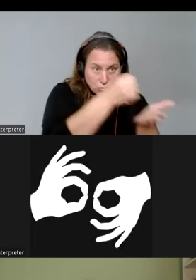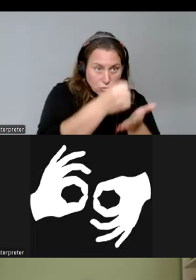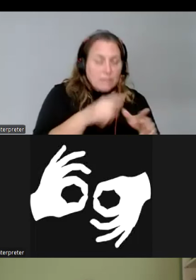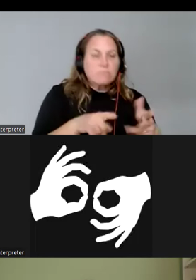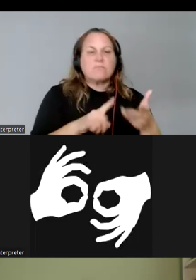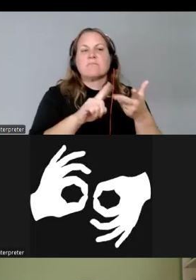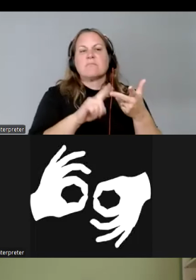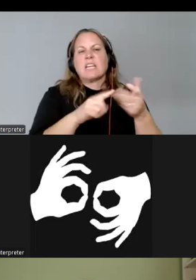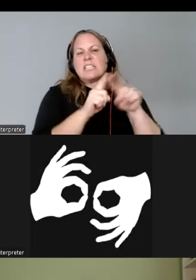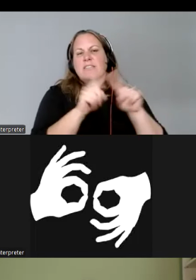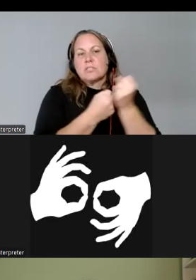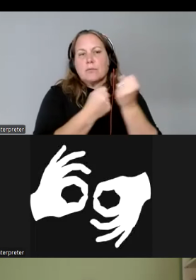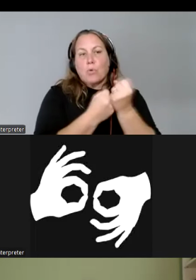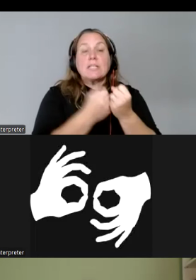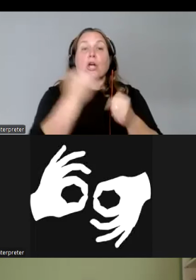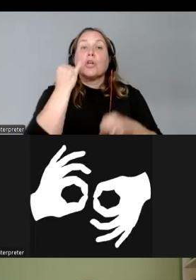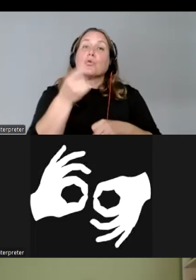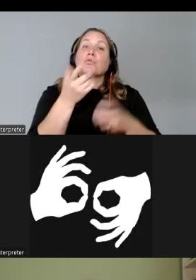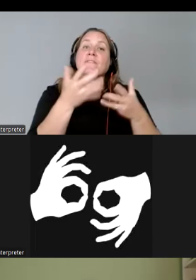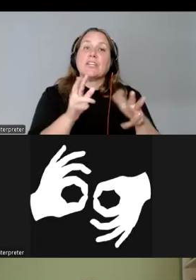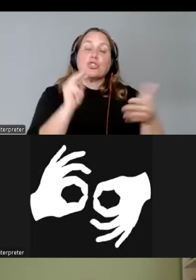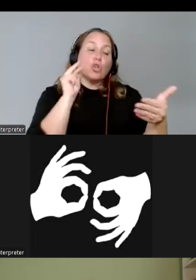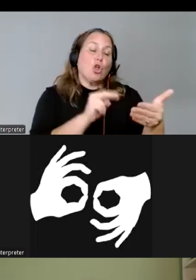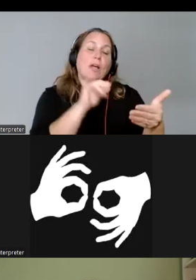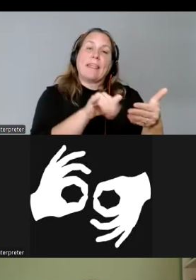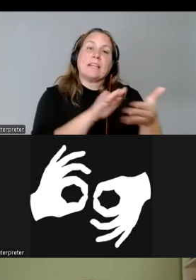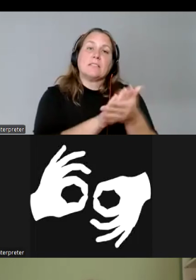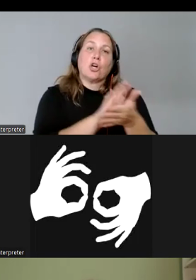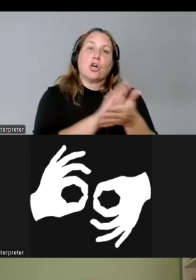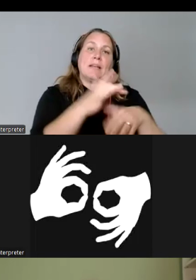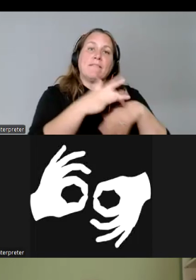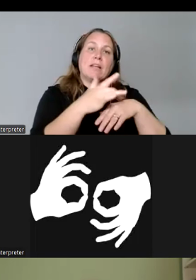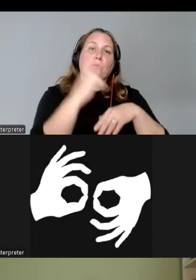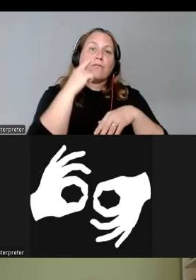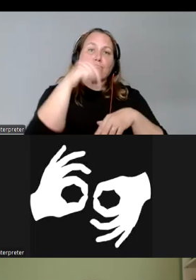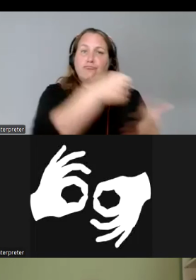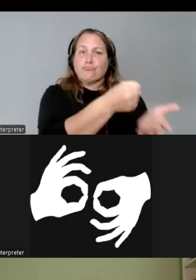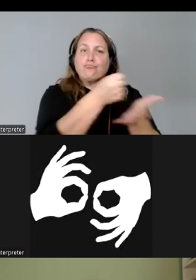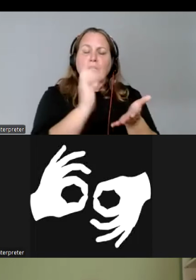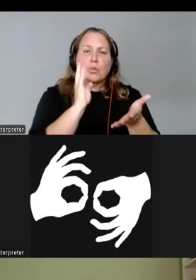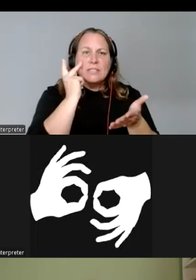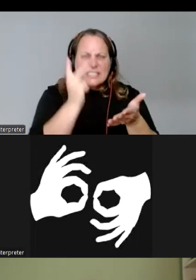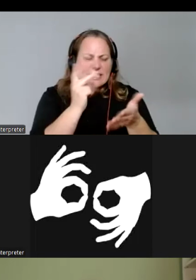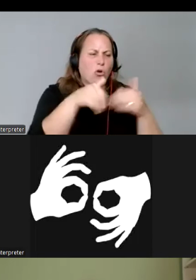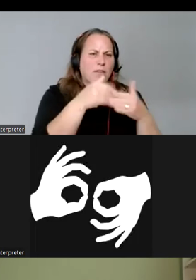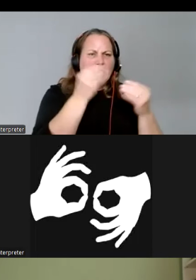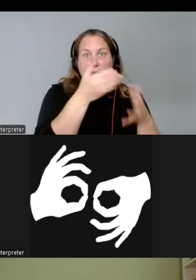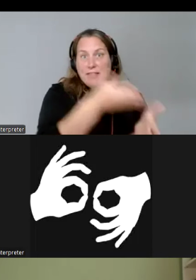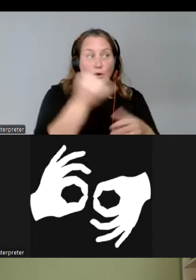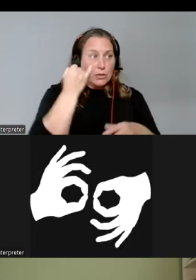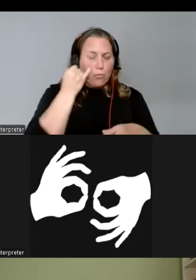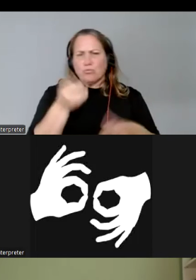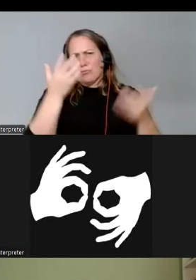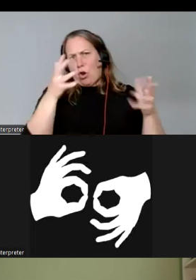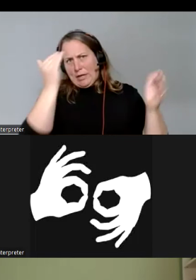guidelines document, that's essentially what I'm going to be covering, but in alternate format. So if you're very well familiar with